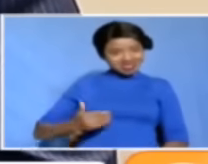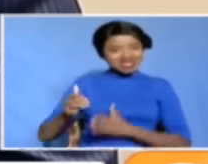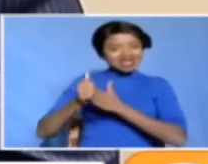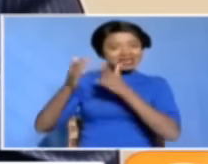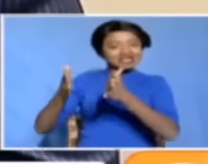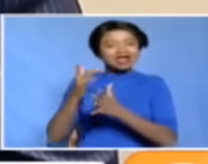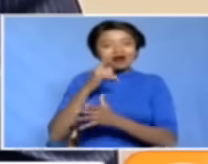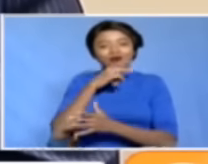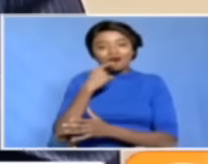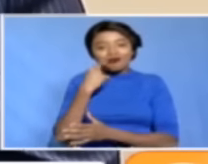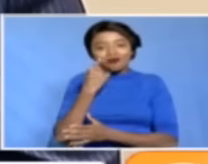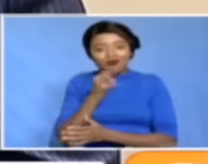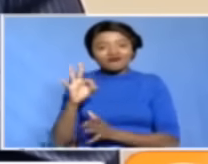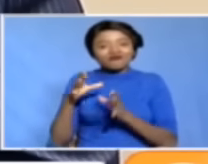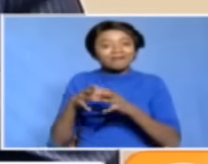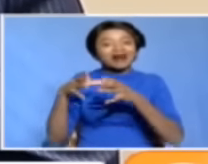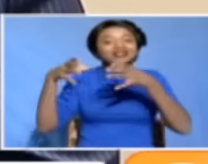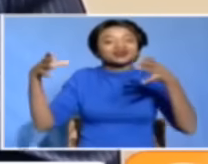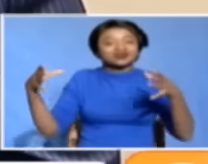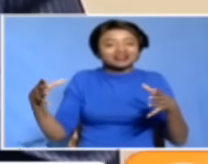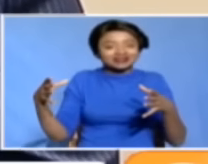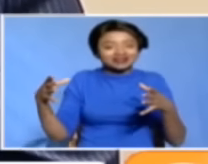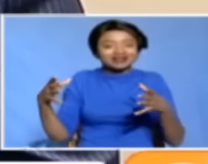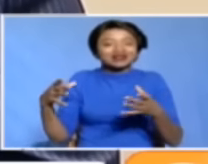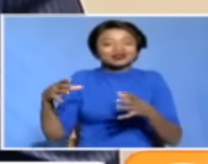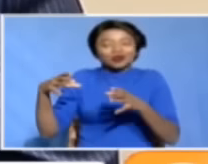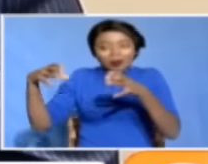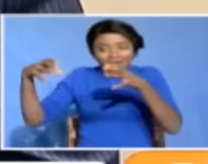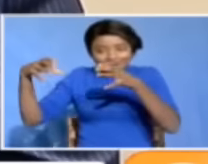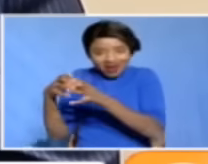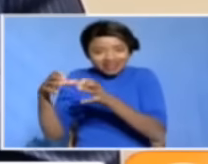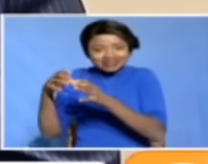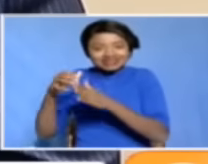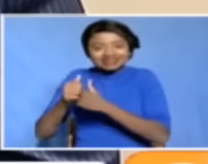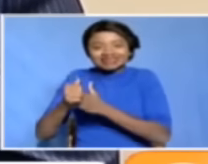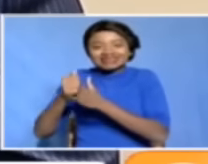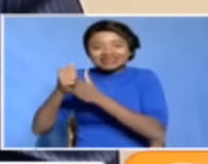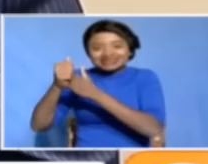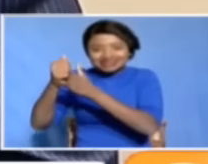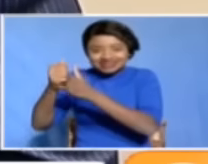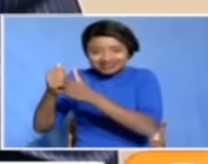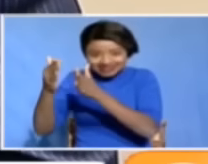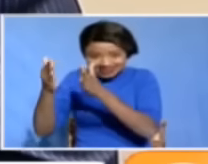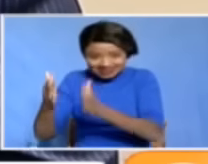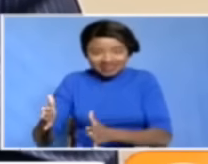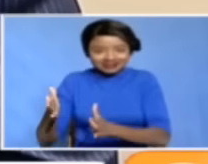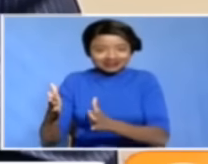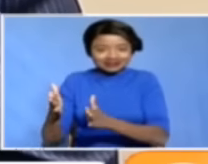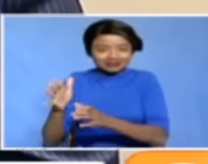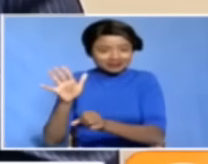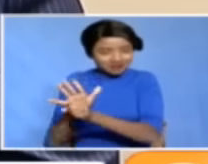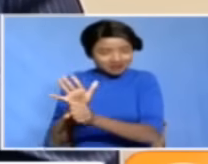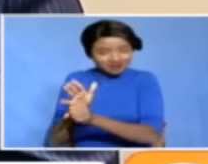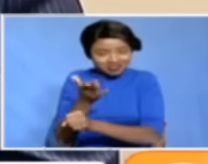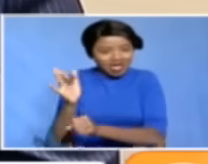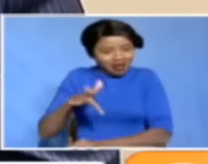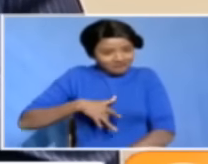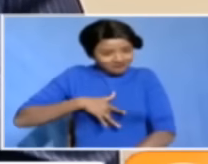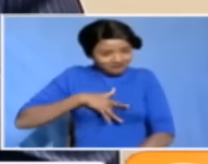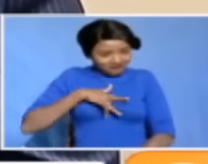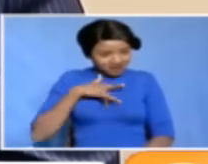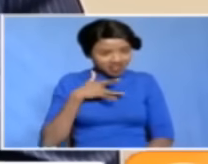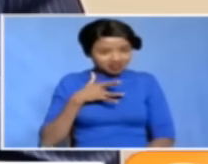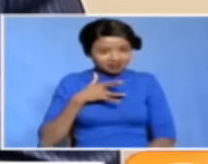I am part of the NEC. So the party leadership set and felt that